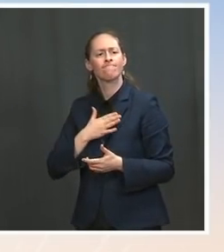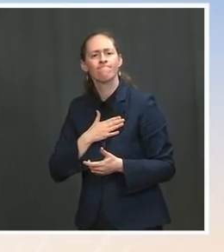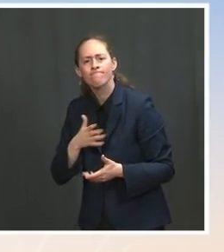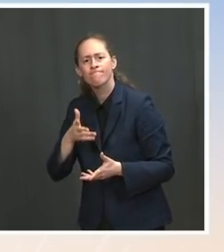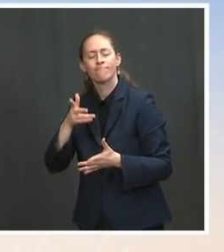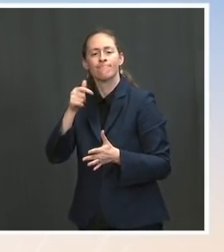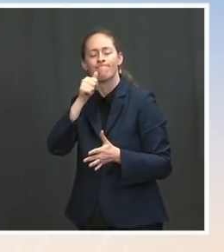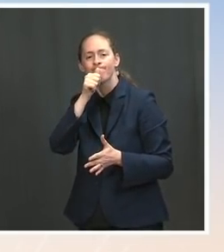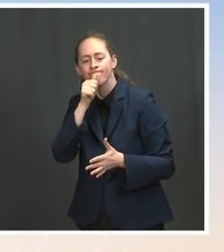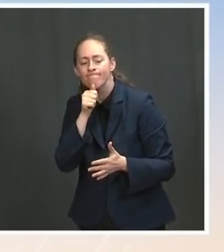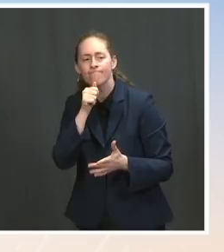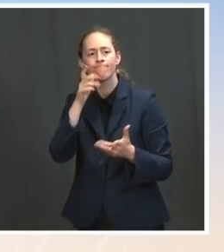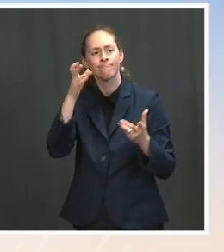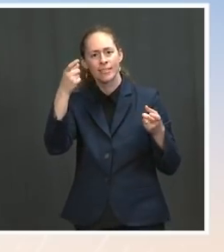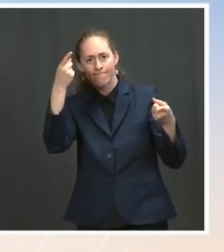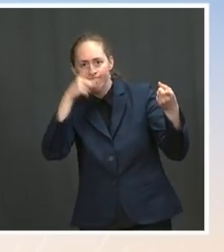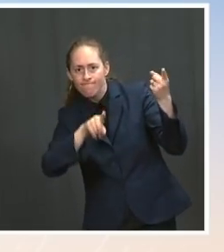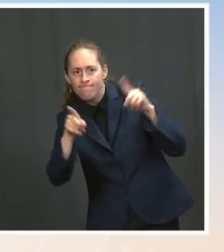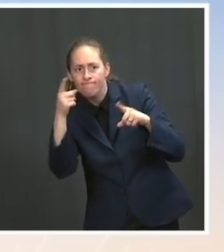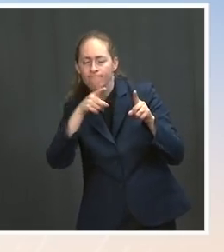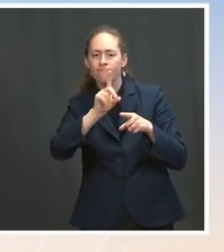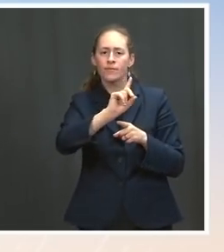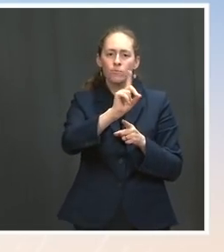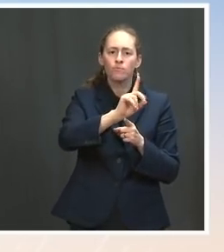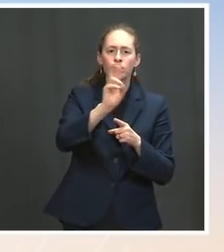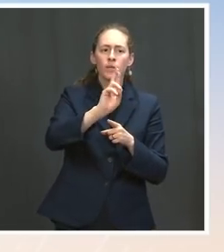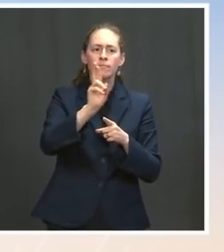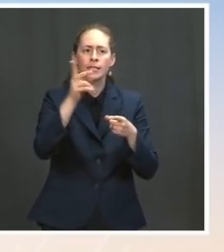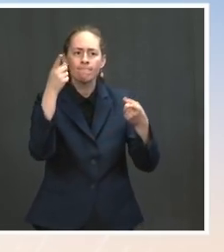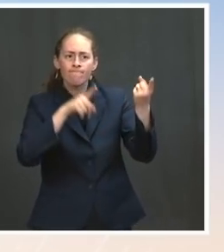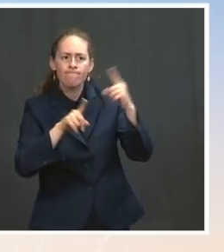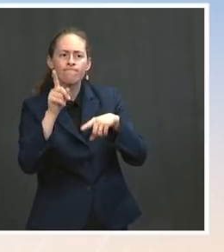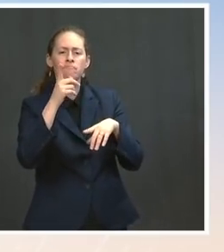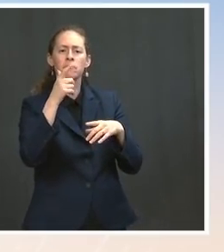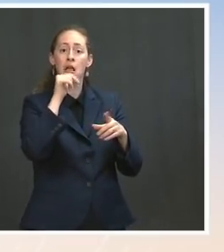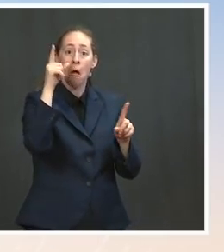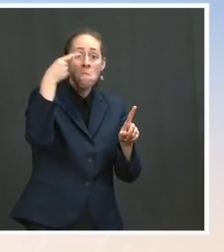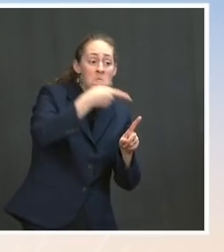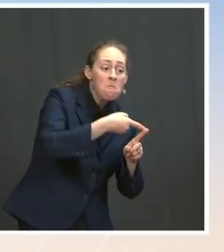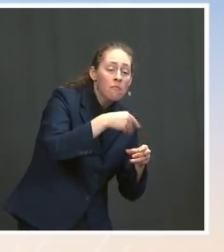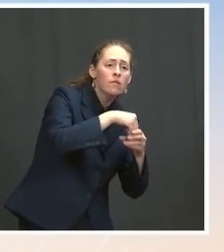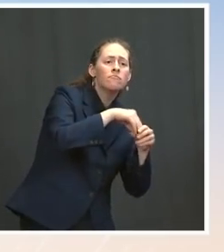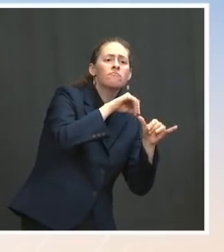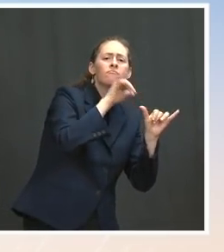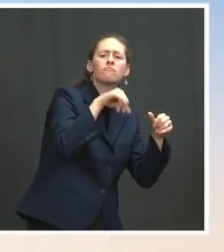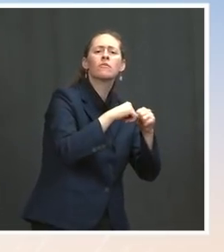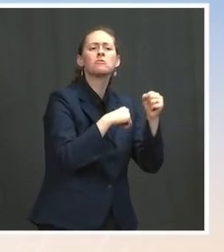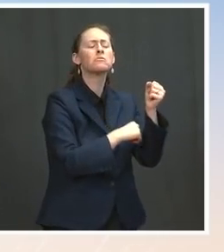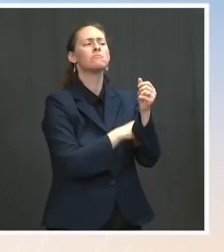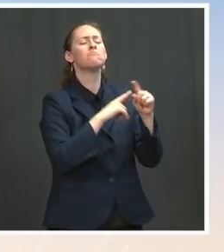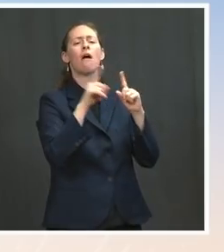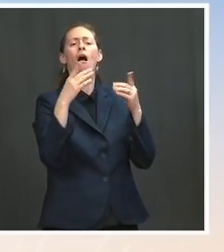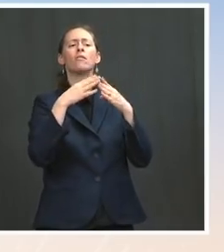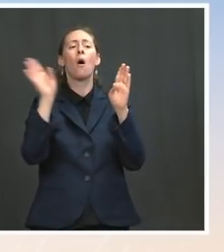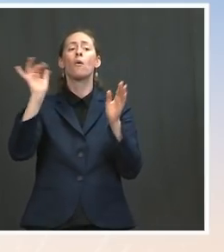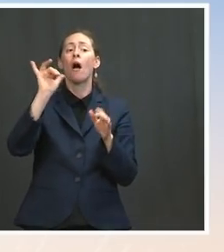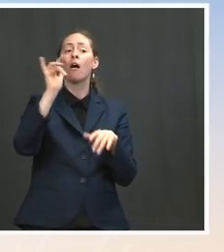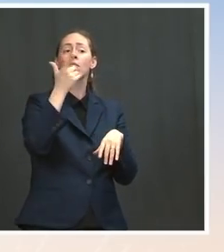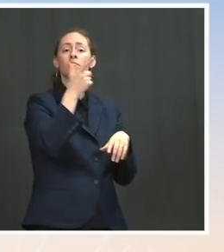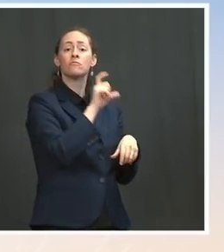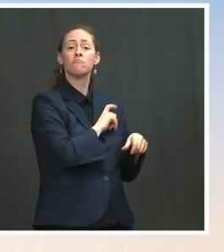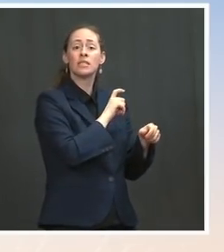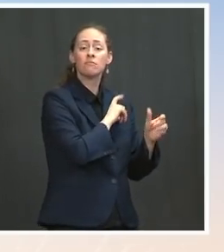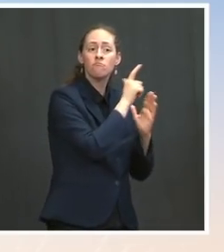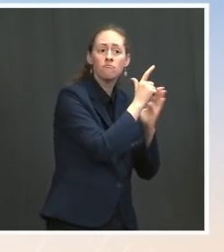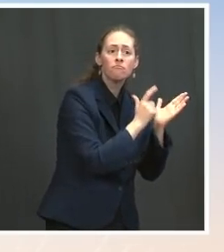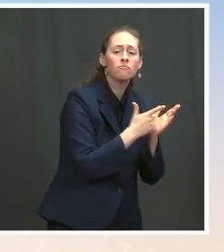with infrastructure today, but, for example, whether it's police reform or the jobs plan? At some point, does he say to his fellow Democrats,